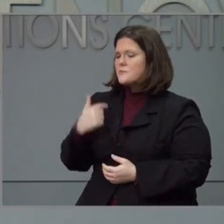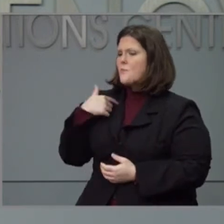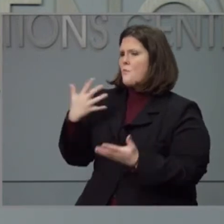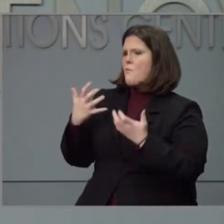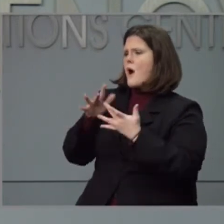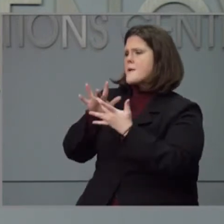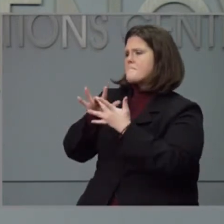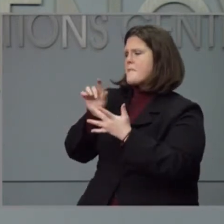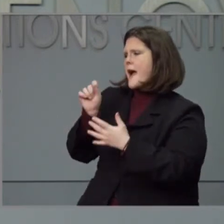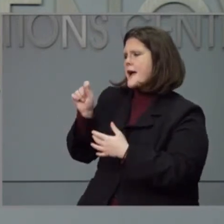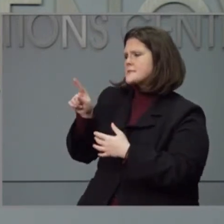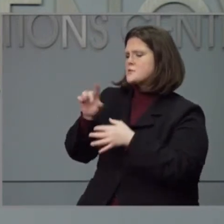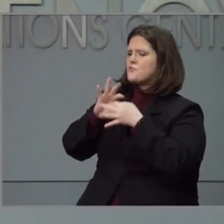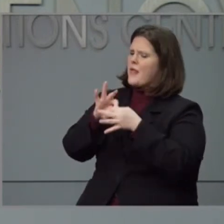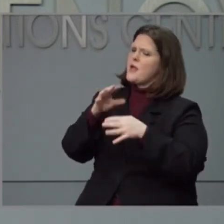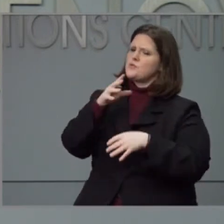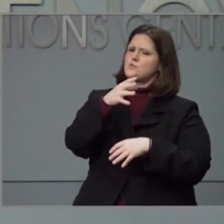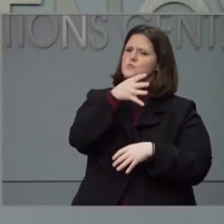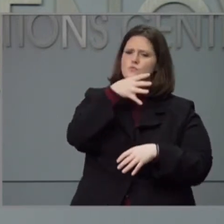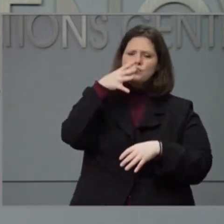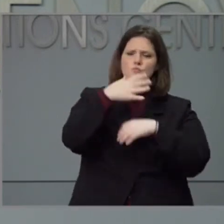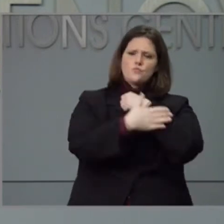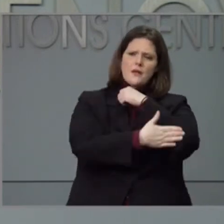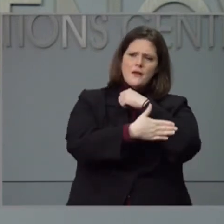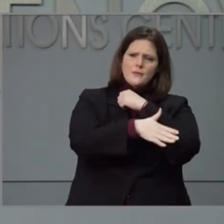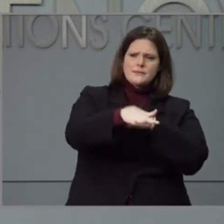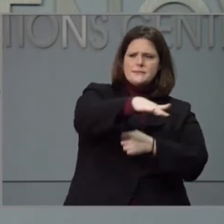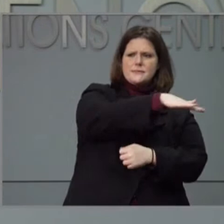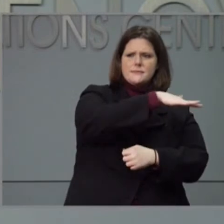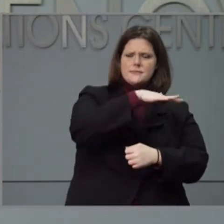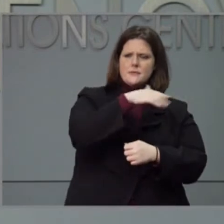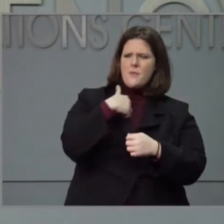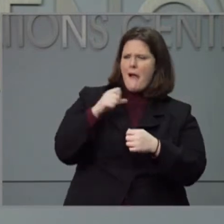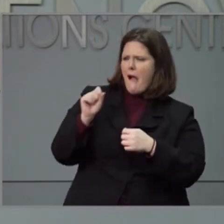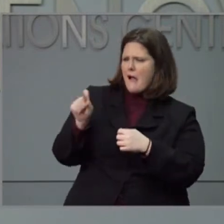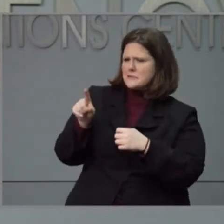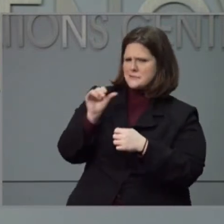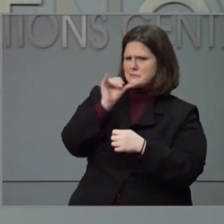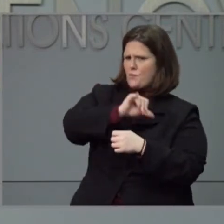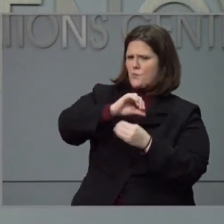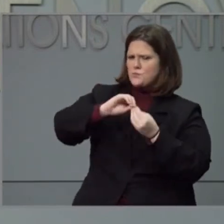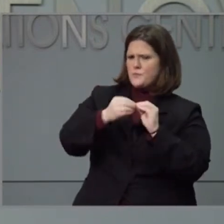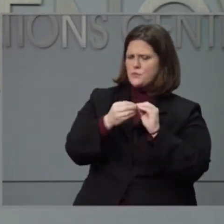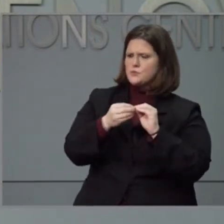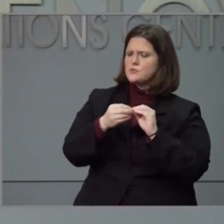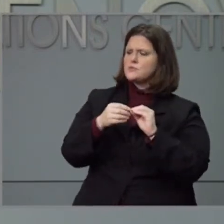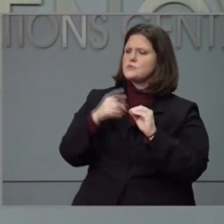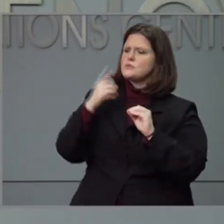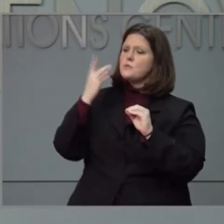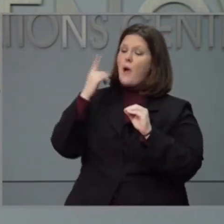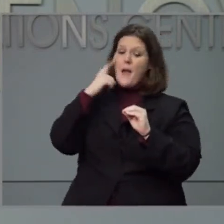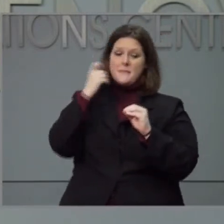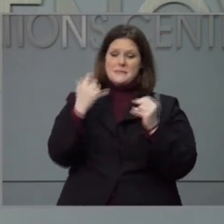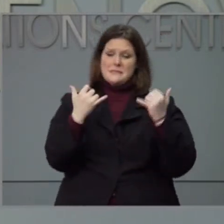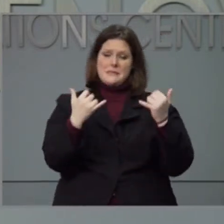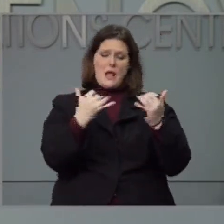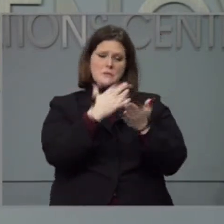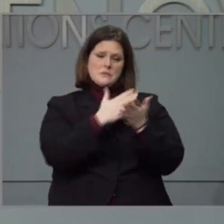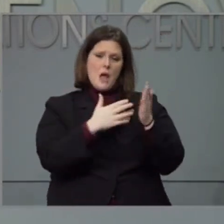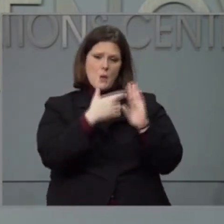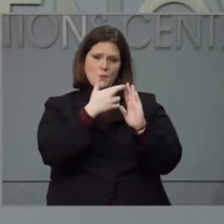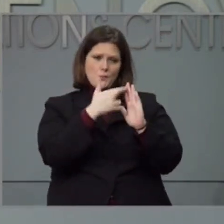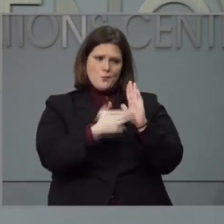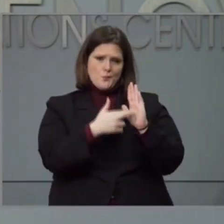numbers that we're seeing from the rural counties, especially because if we're looking at the rolling restrictions in certain places, right now,